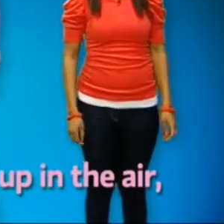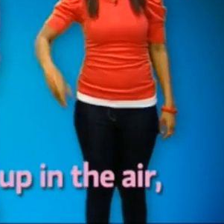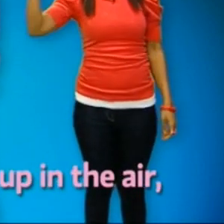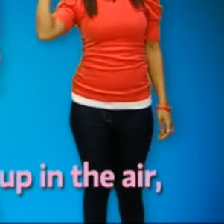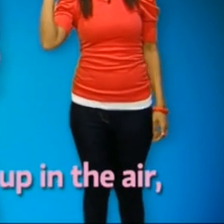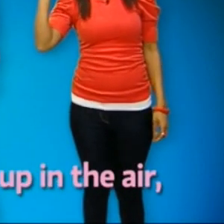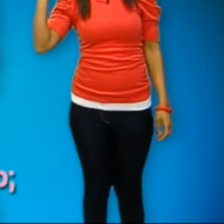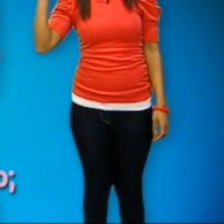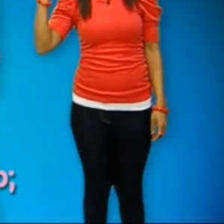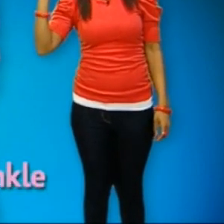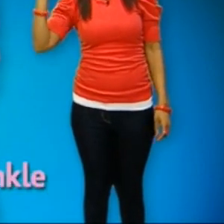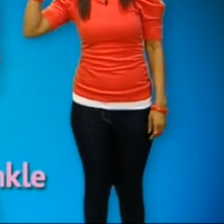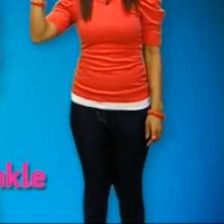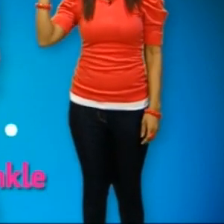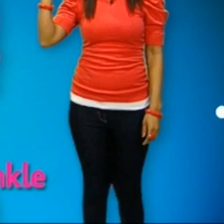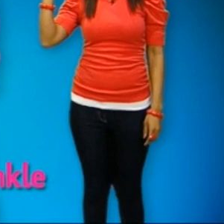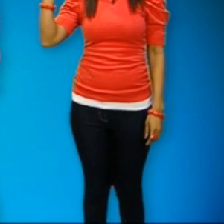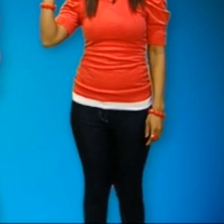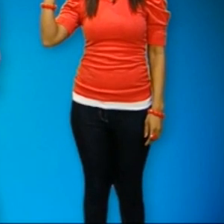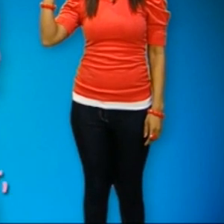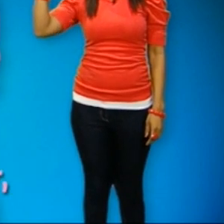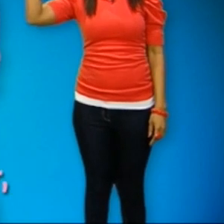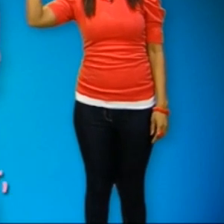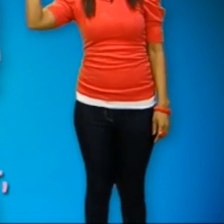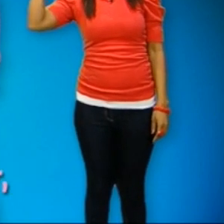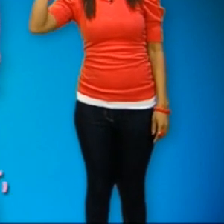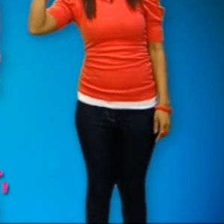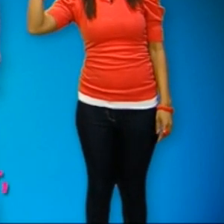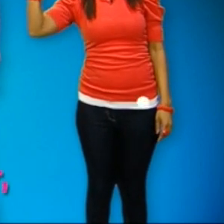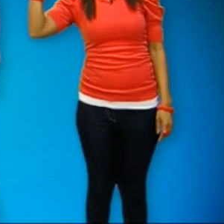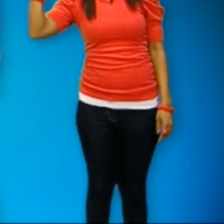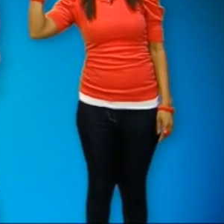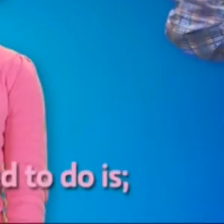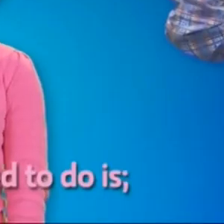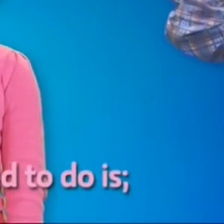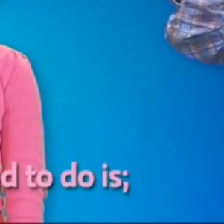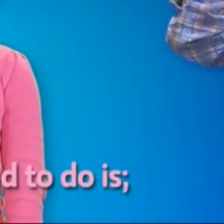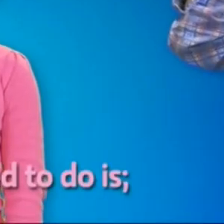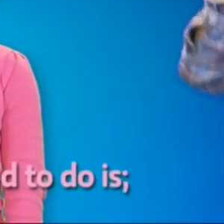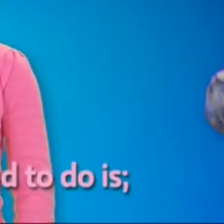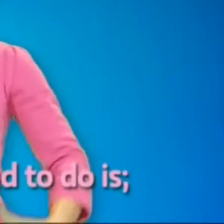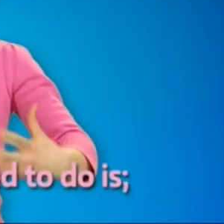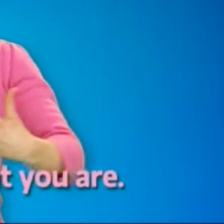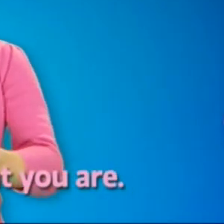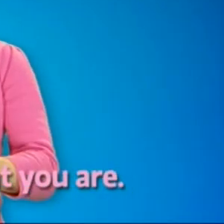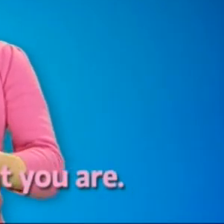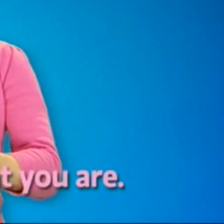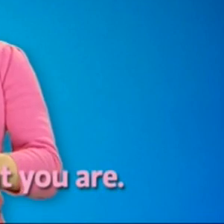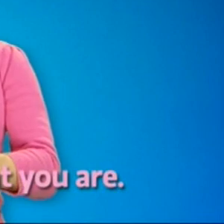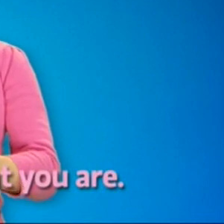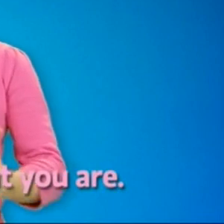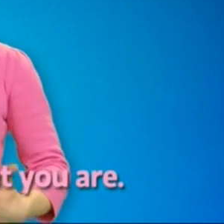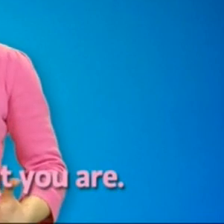off with your hand up in the air like this, and you do twinkle, twinkle, then little and star like that. And then what we need to do is